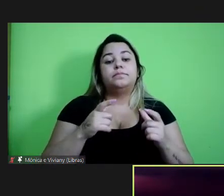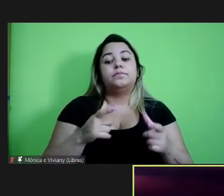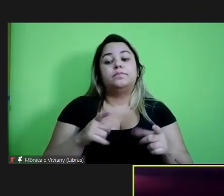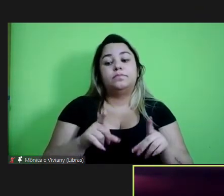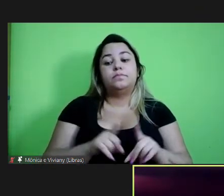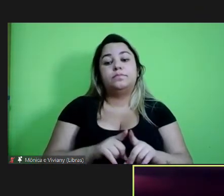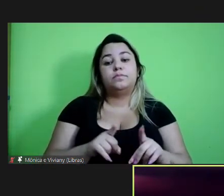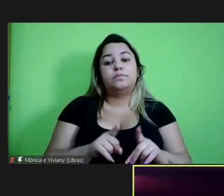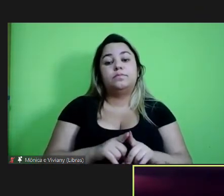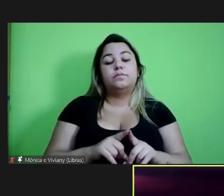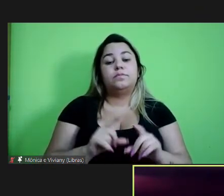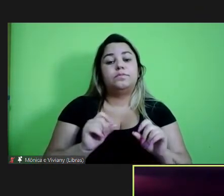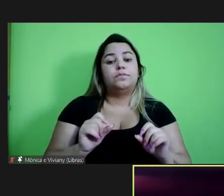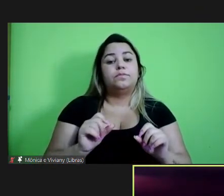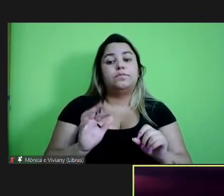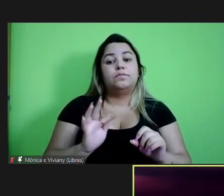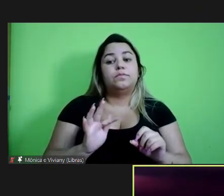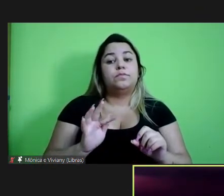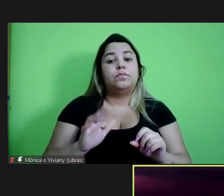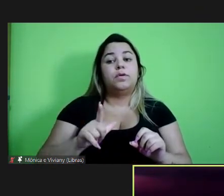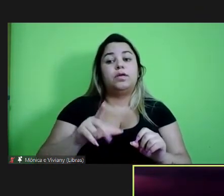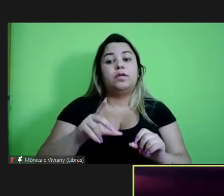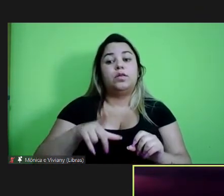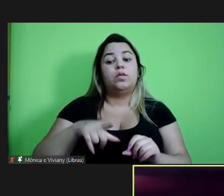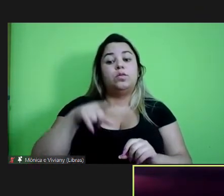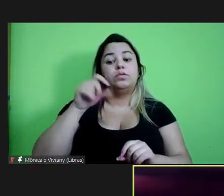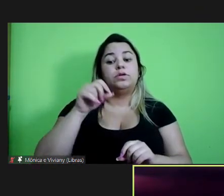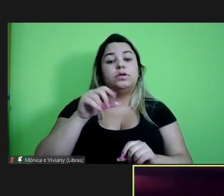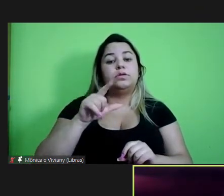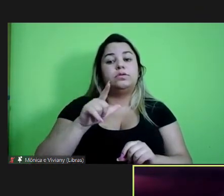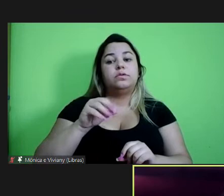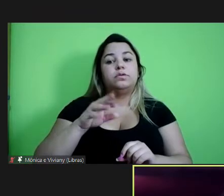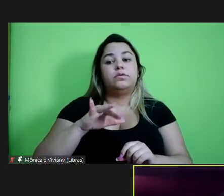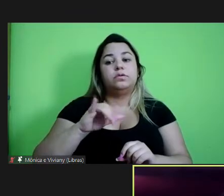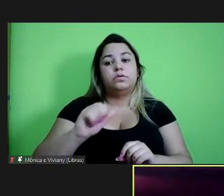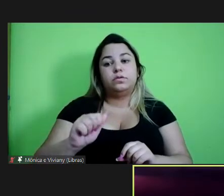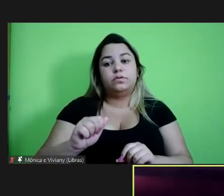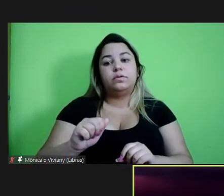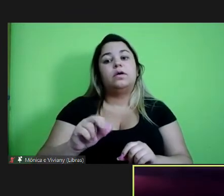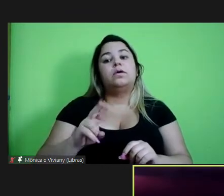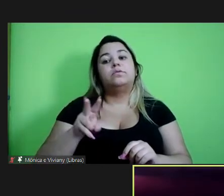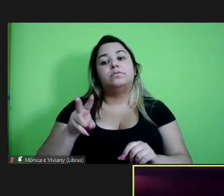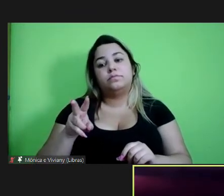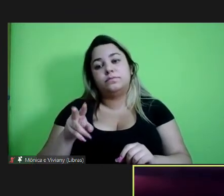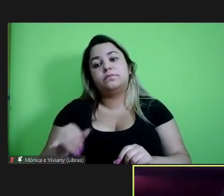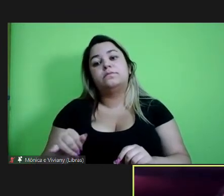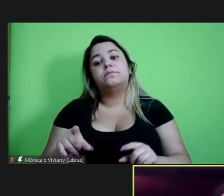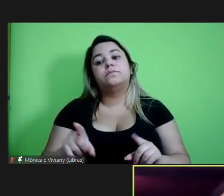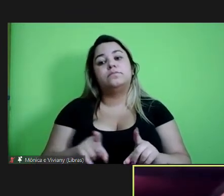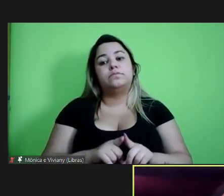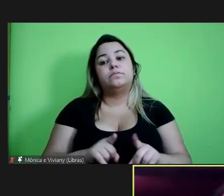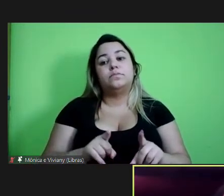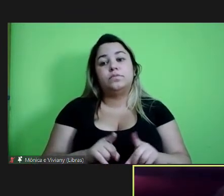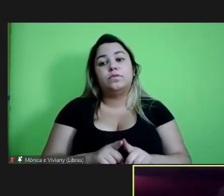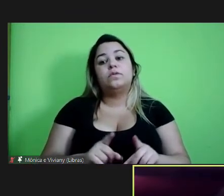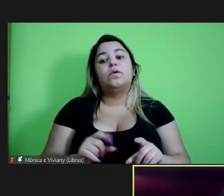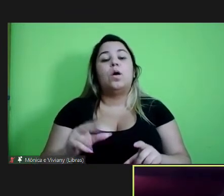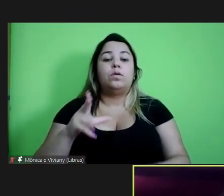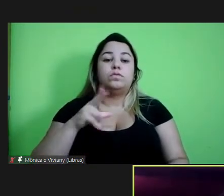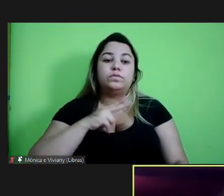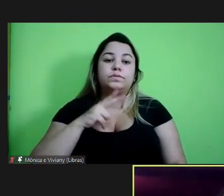Dependent on where you live, it will relate to the particular resources you can